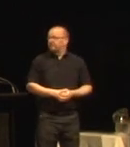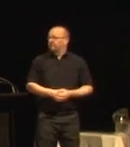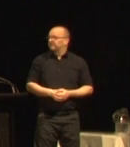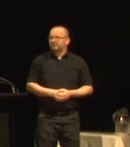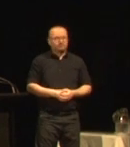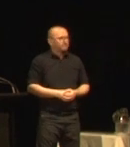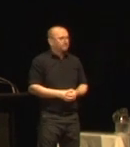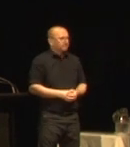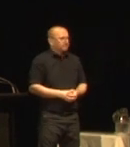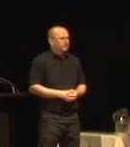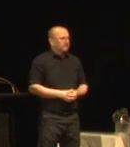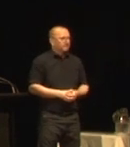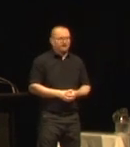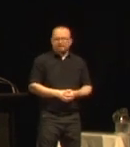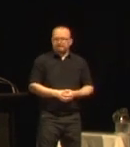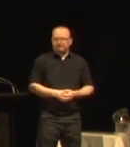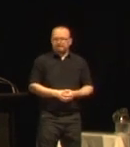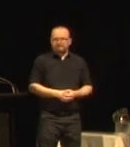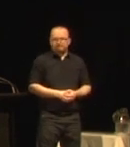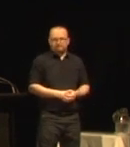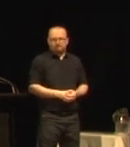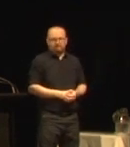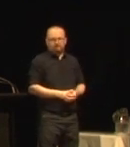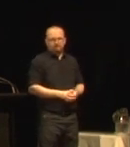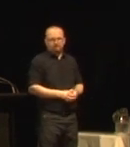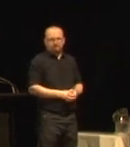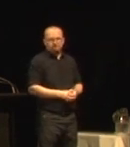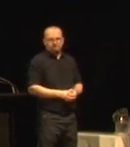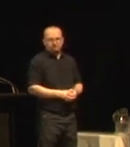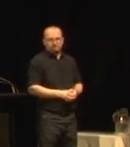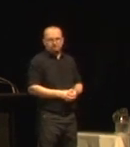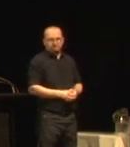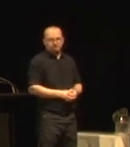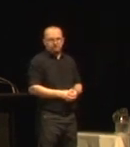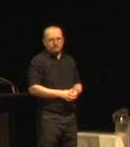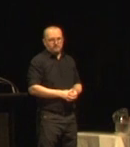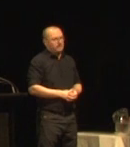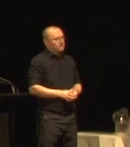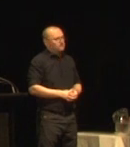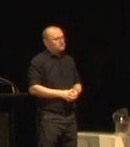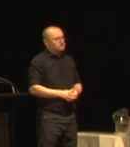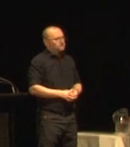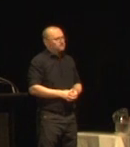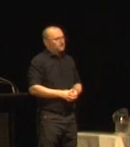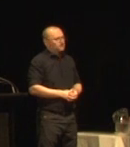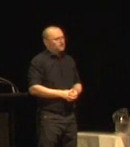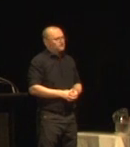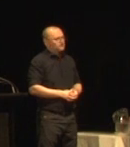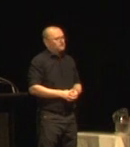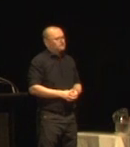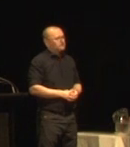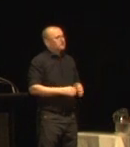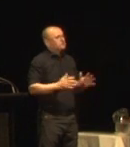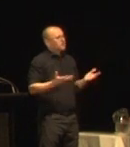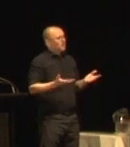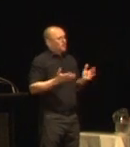And we as a species, I'm not breaking any news here, we have some challenges at